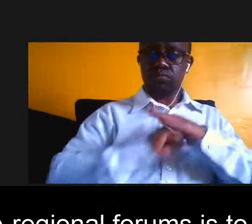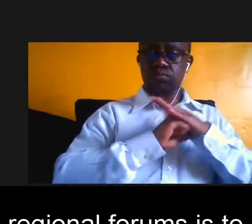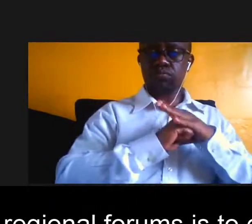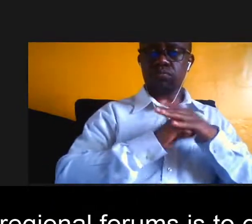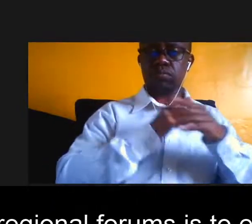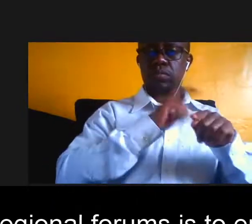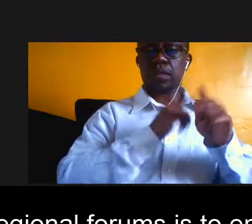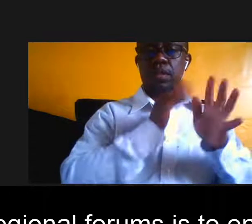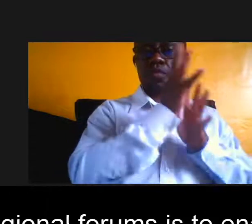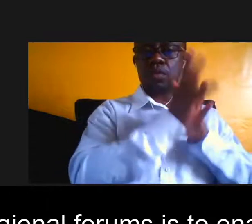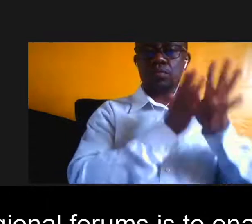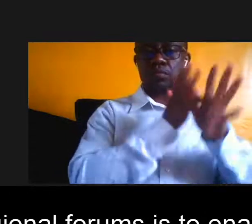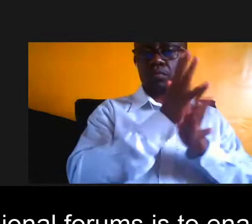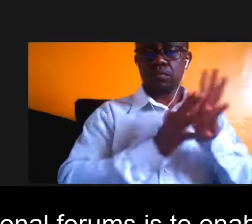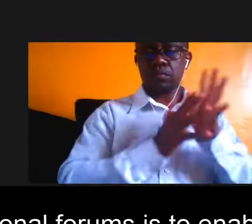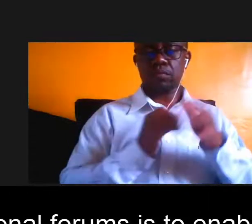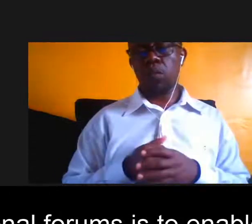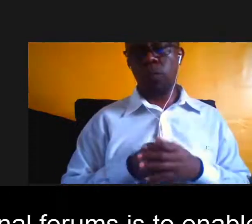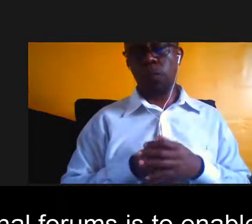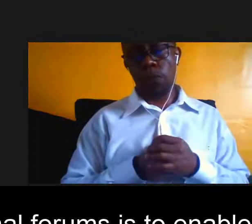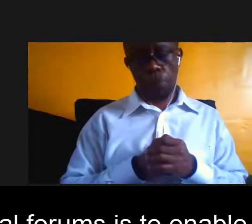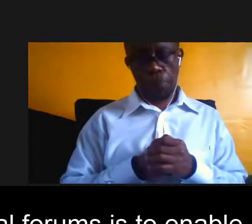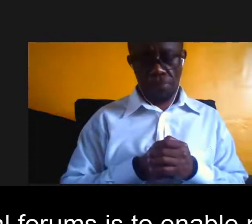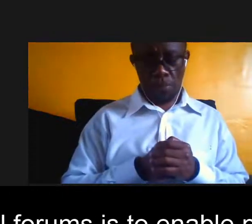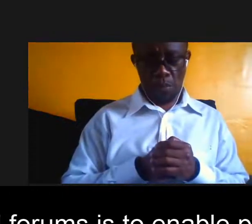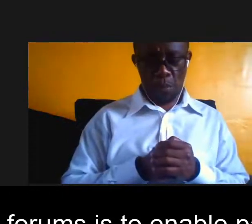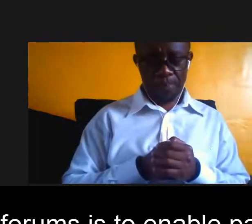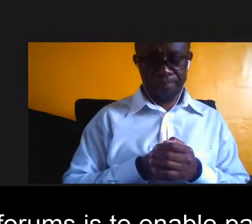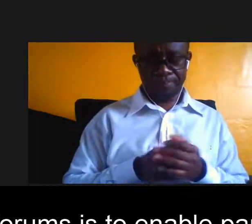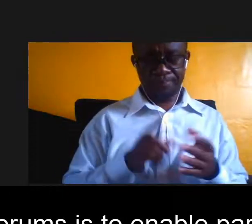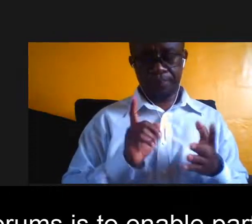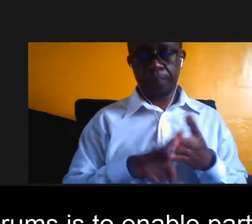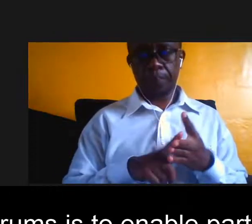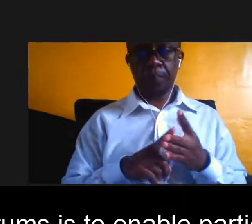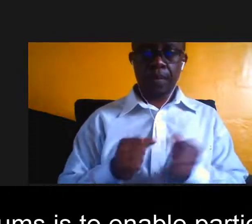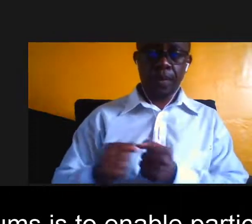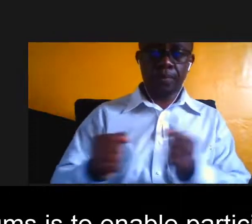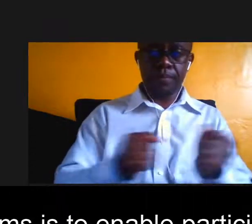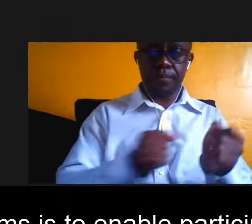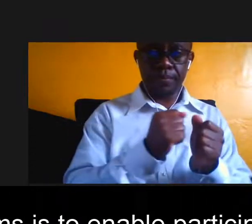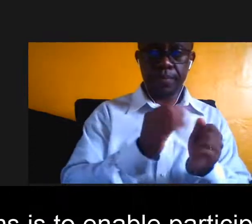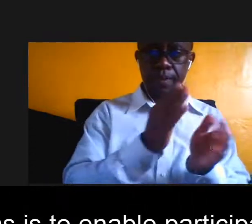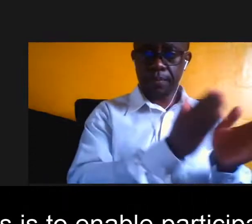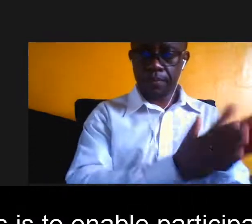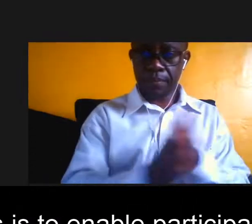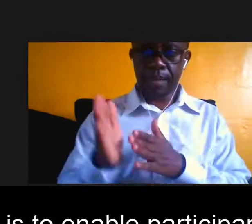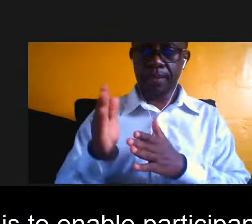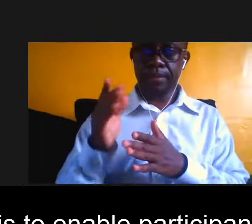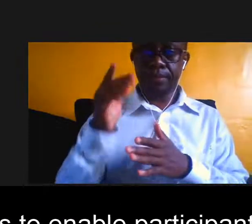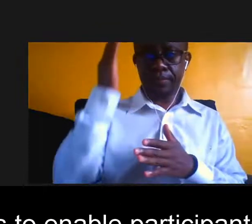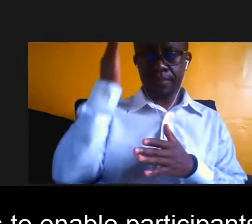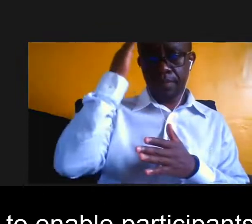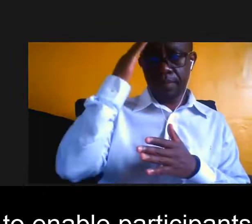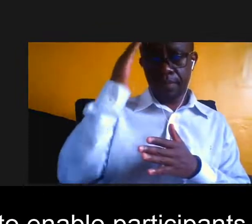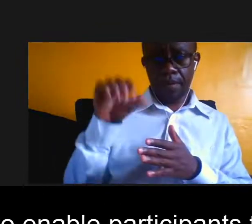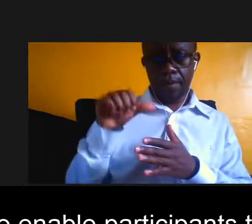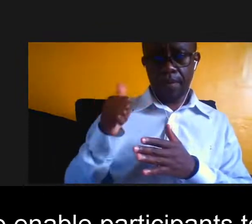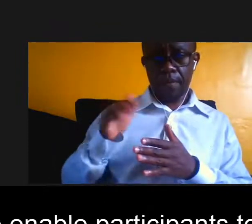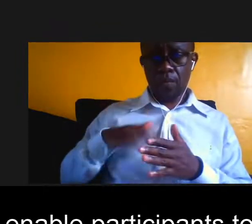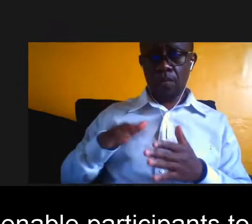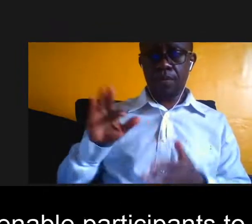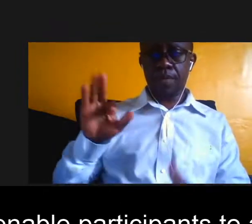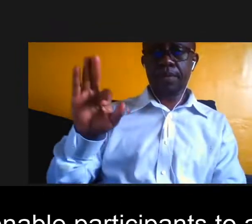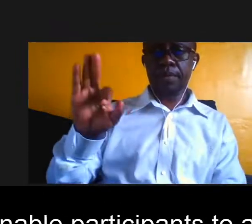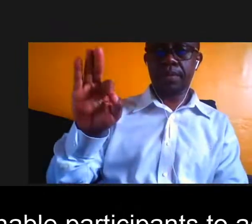that I would bring out in our strategic direction, and I think Felice has also mentioned this, I want to just throw more light